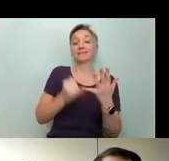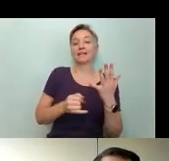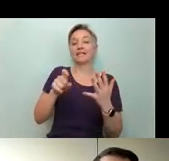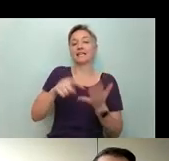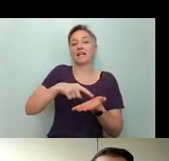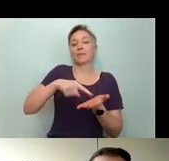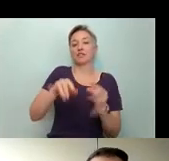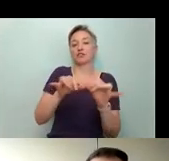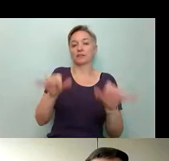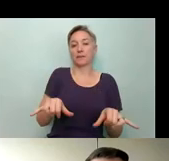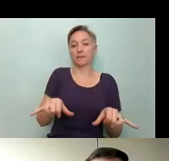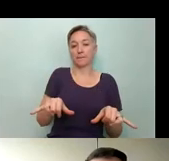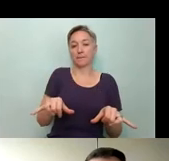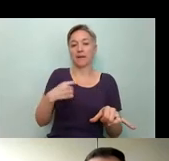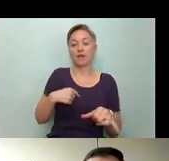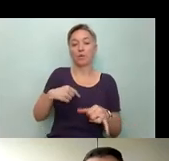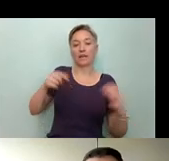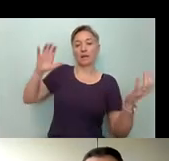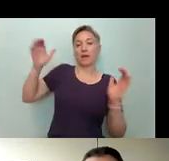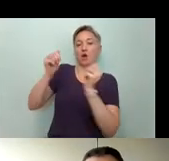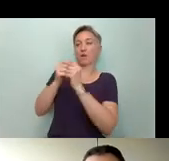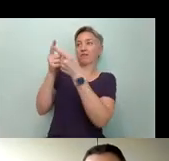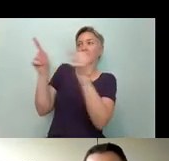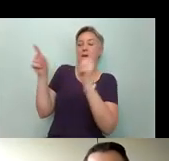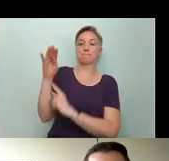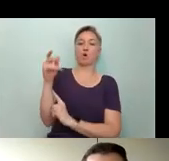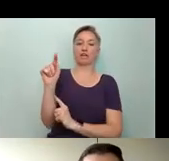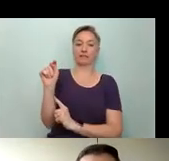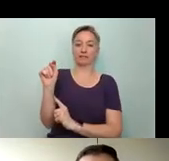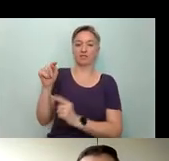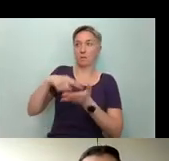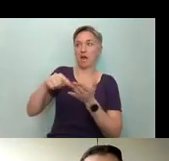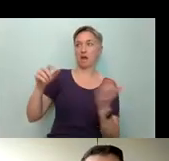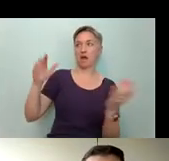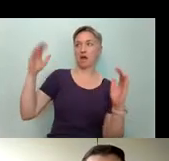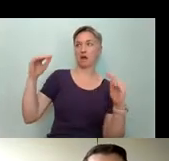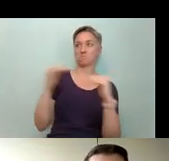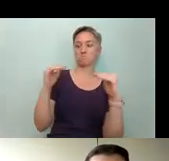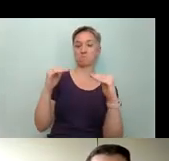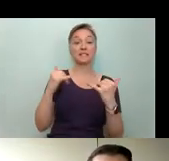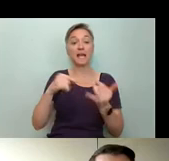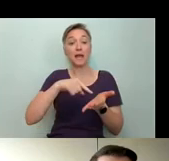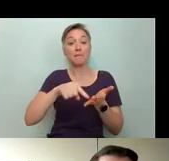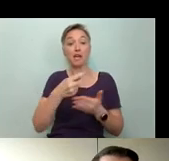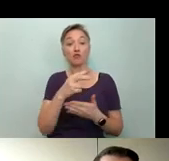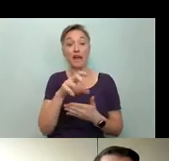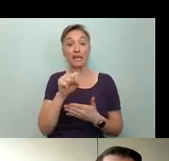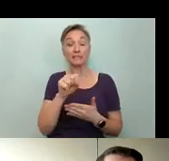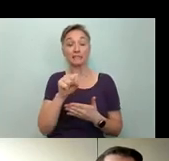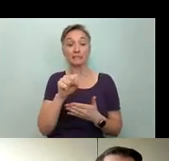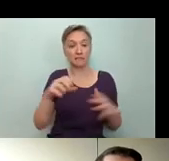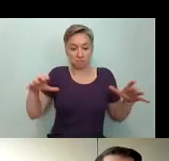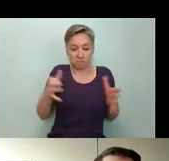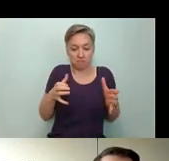pay is assessed relative to the market. So today our pay grades are aligned well with each other, but